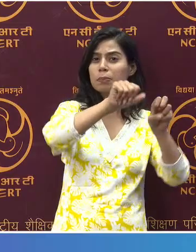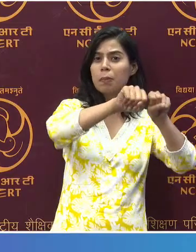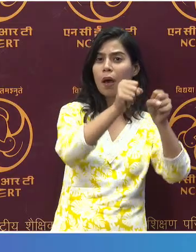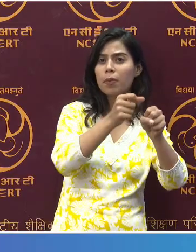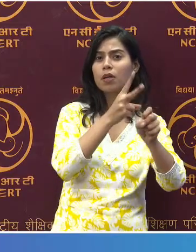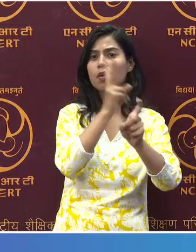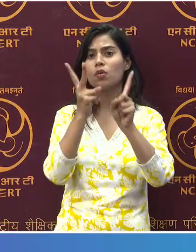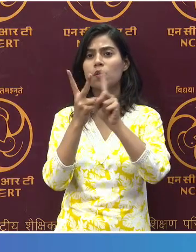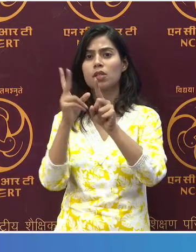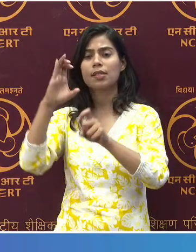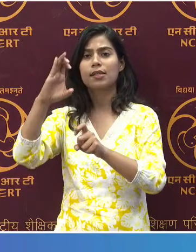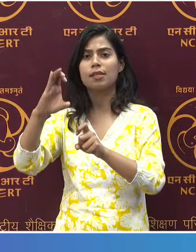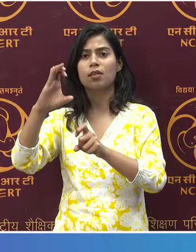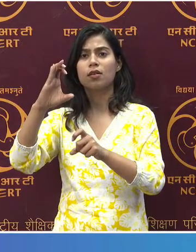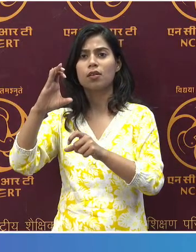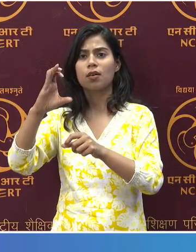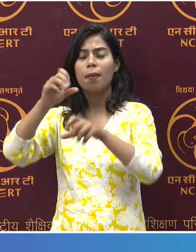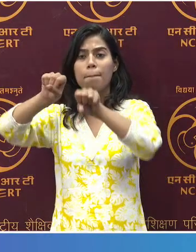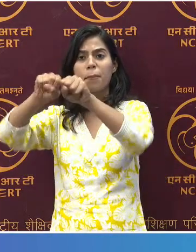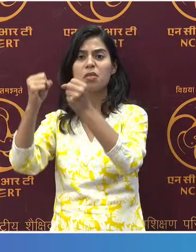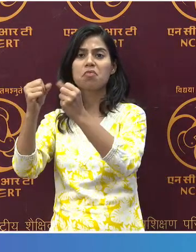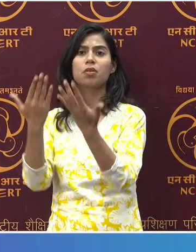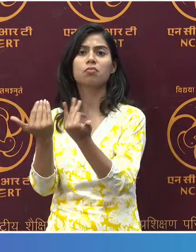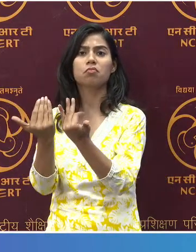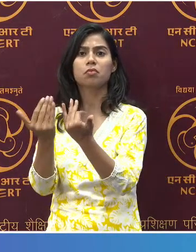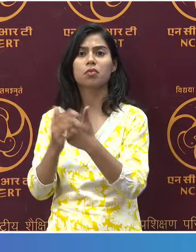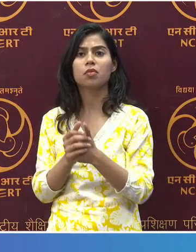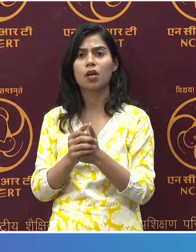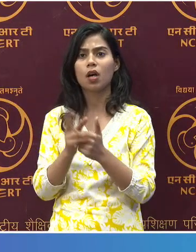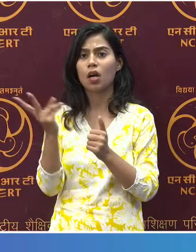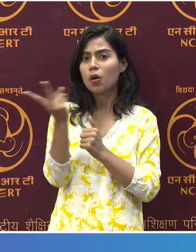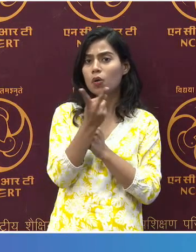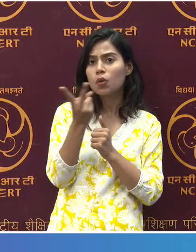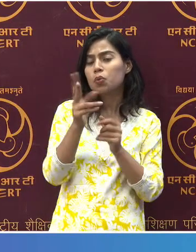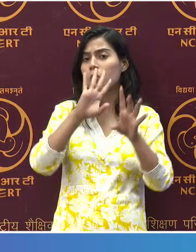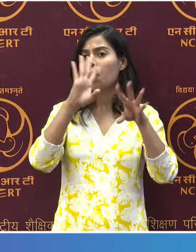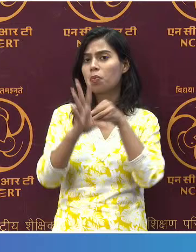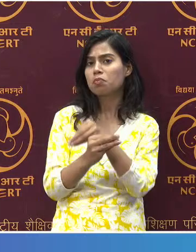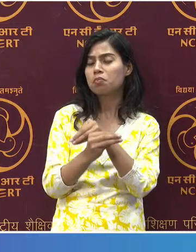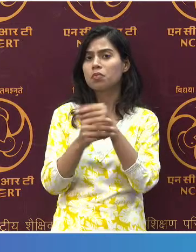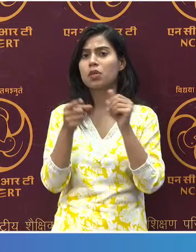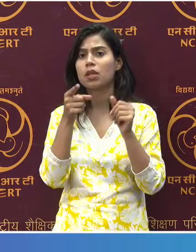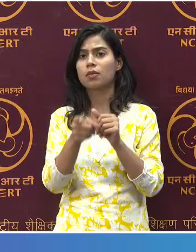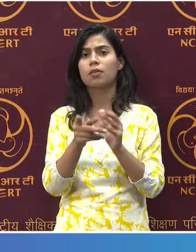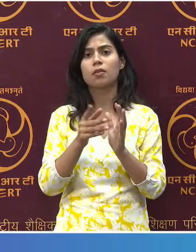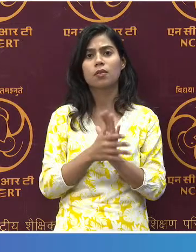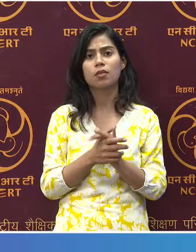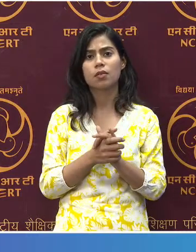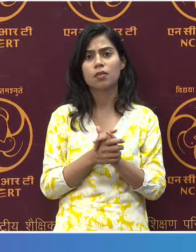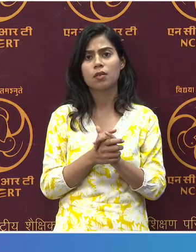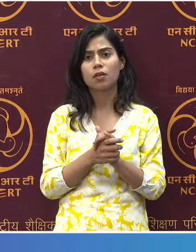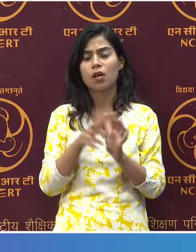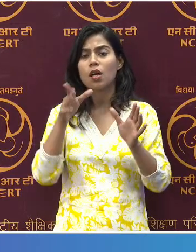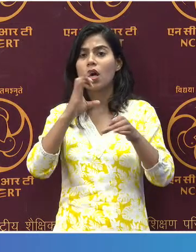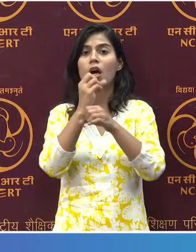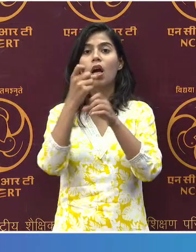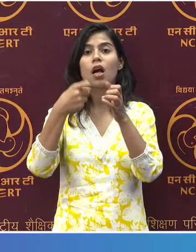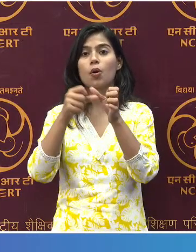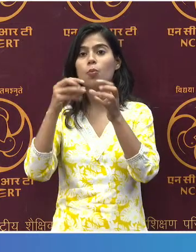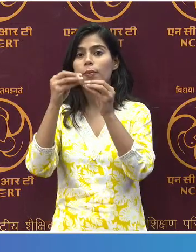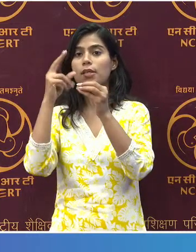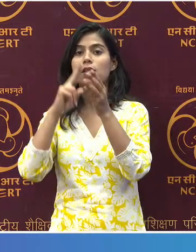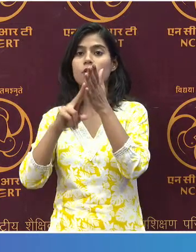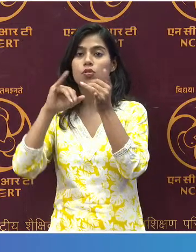here C bond C, pi bond will break, and the addition of 2 hydrogen atoms will take place. So conversion of